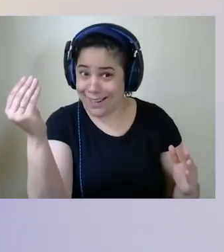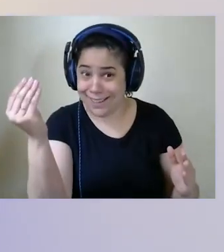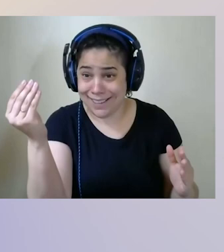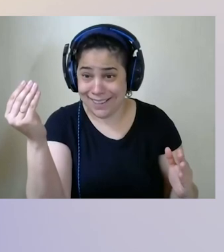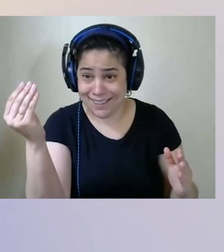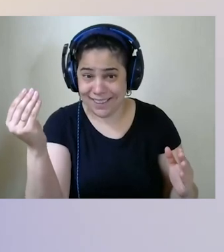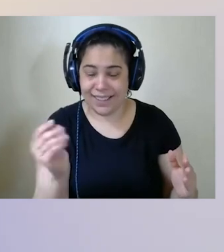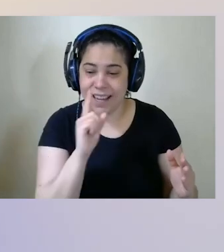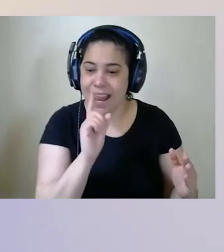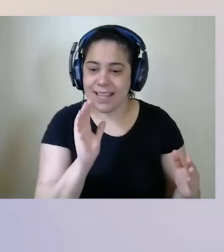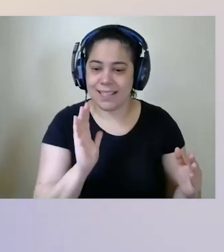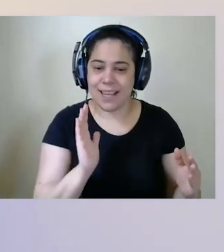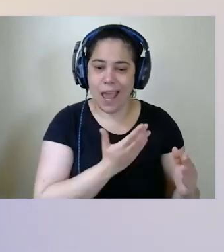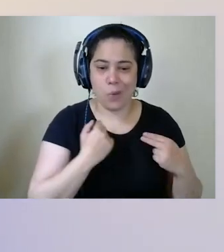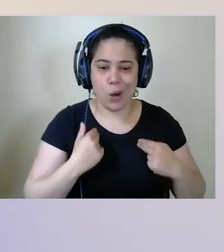That's our nature.